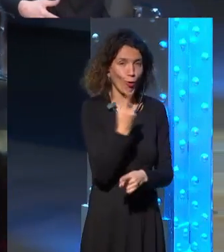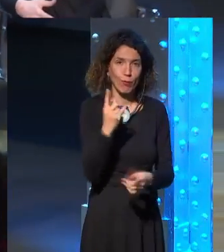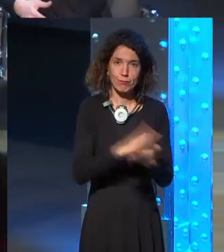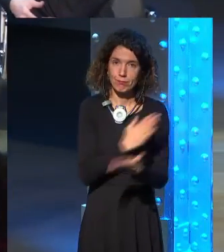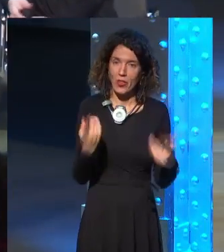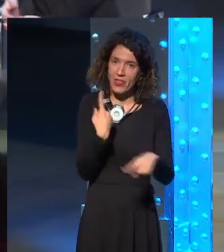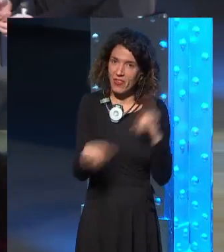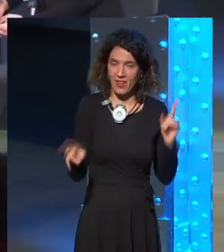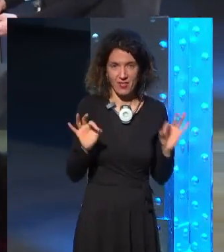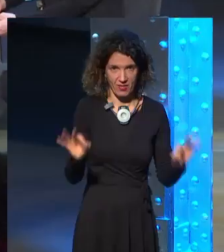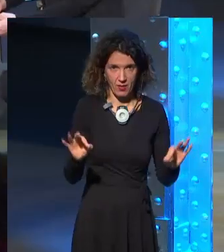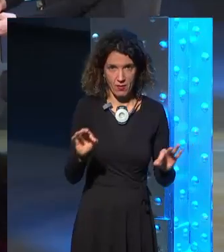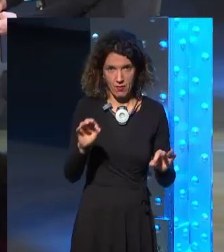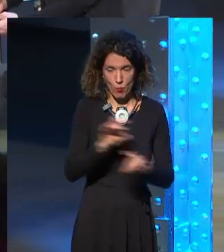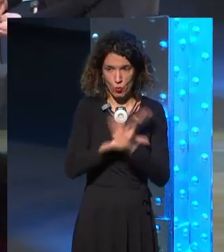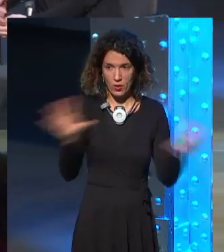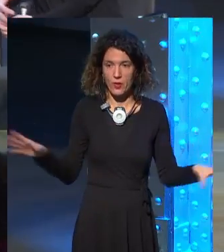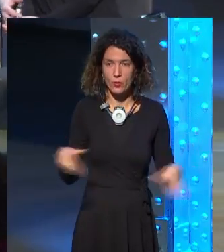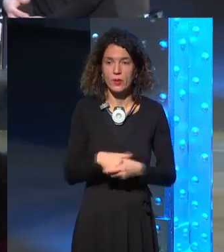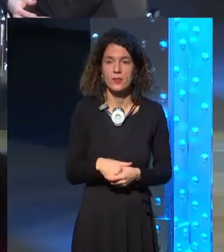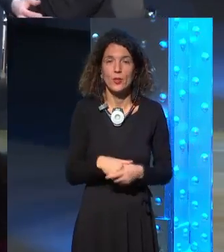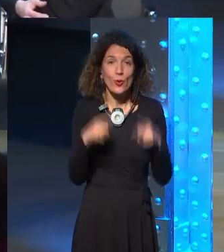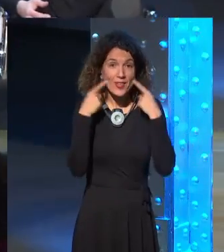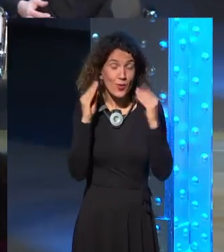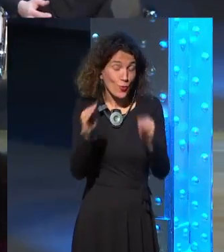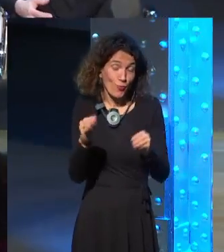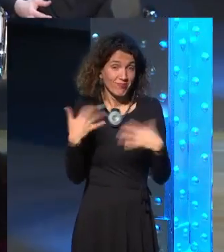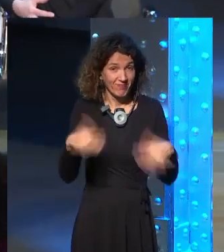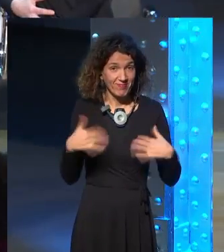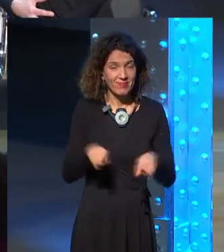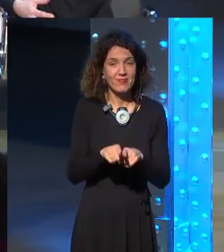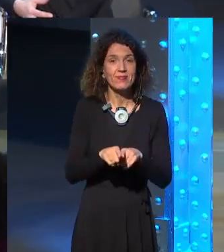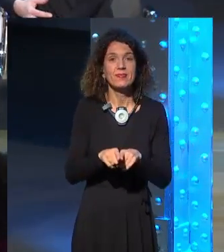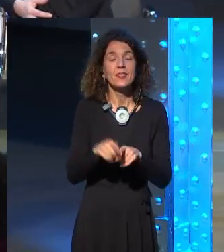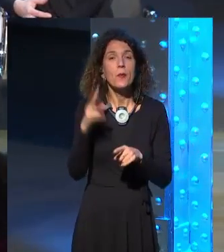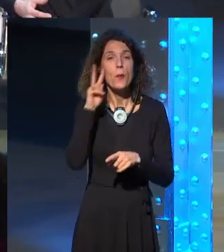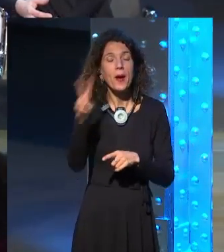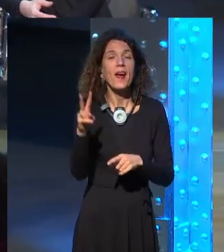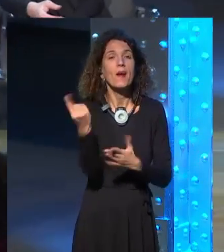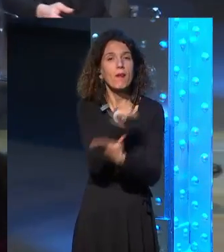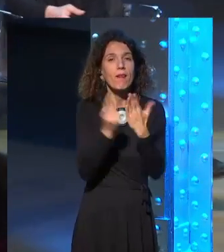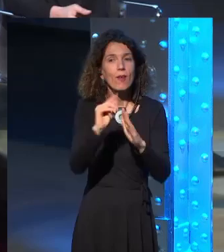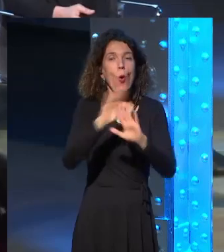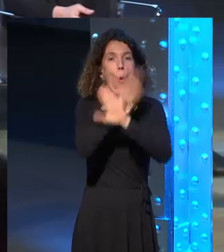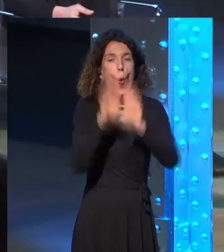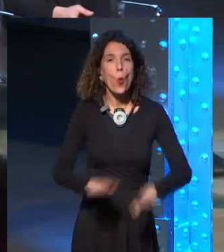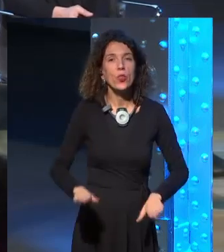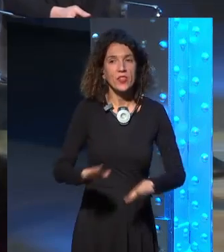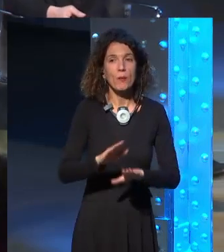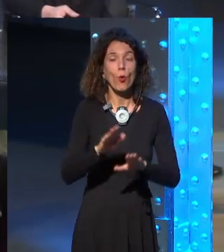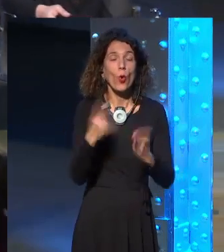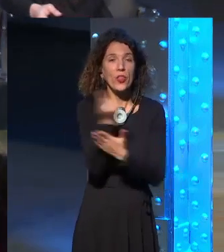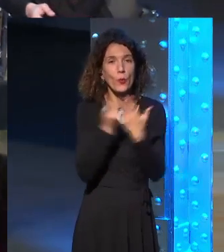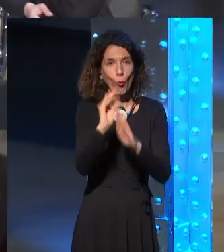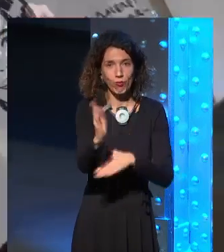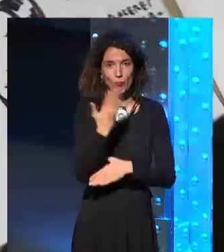La sonrisa de Andrea en la cara lo dice. Andrea's smile on her face speaks very loud. Enrique is turning